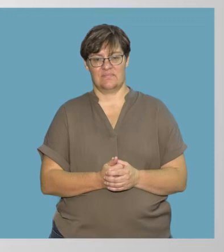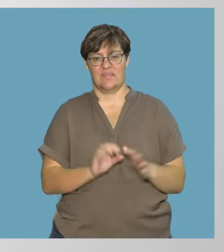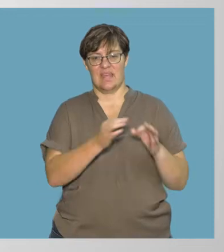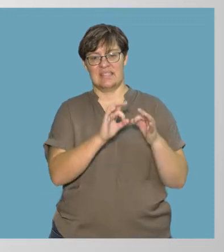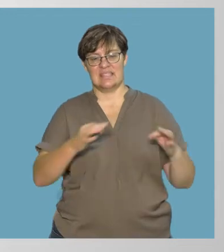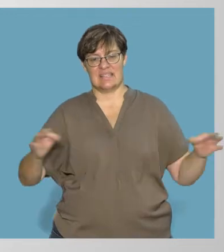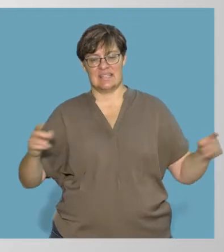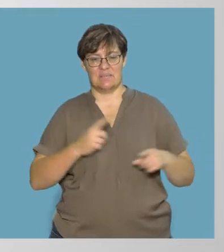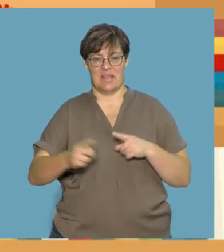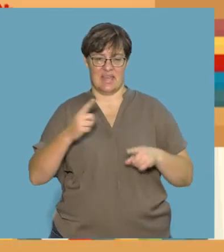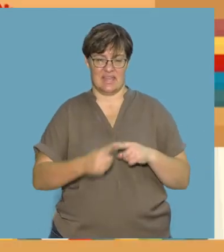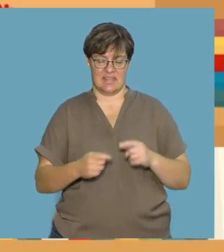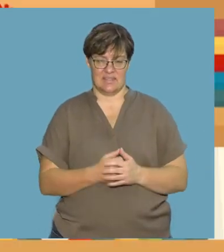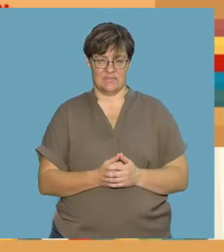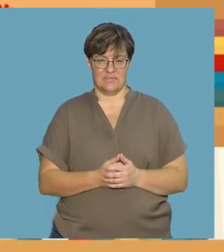Sentence play.